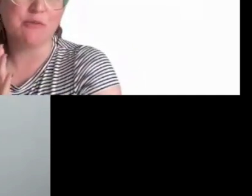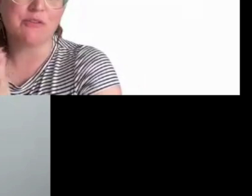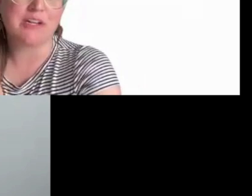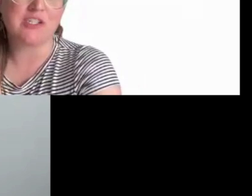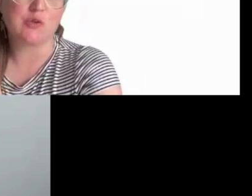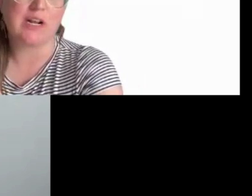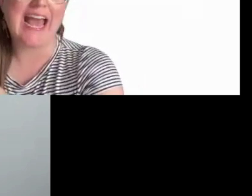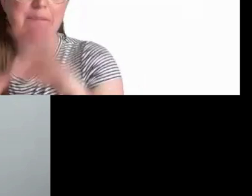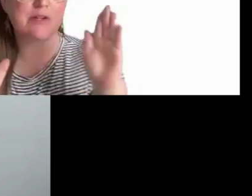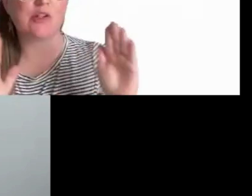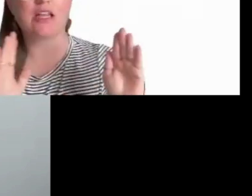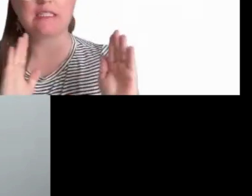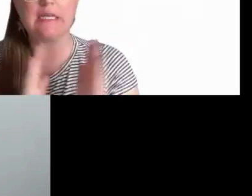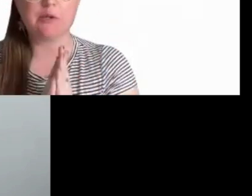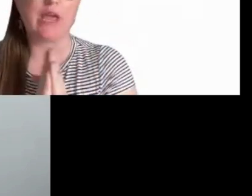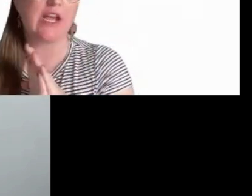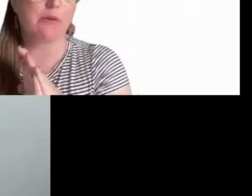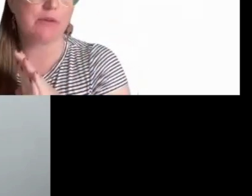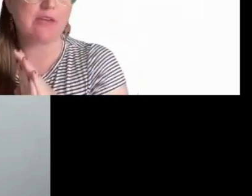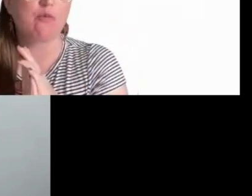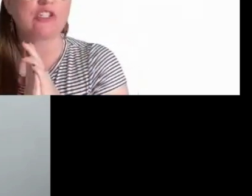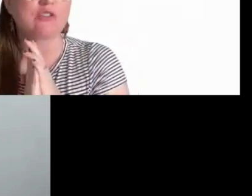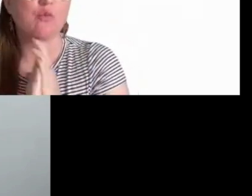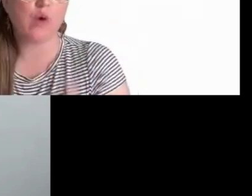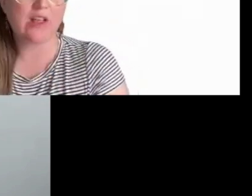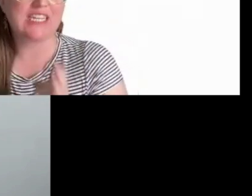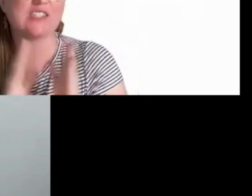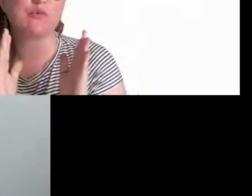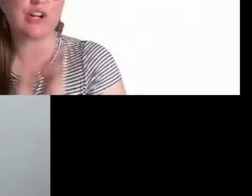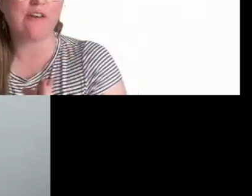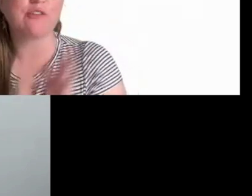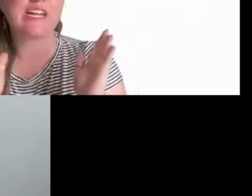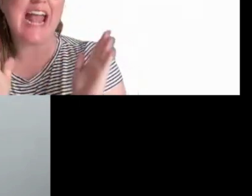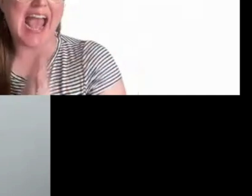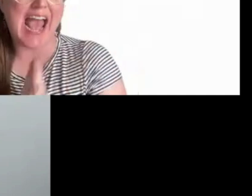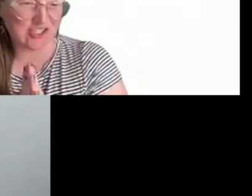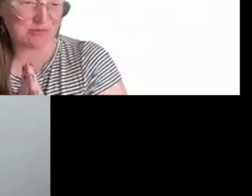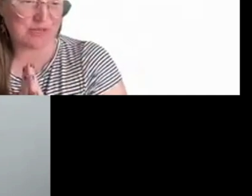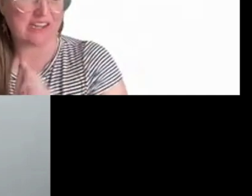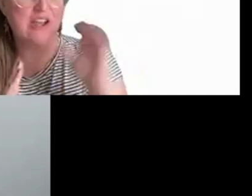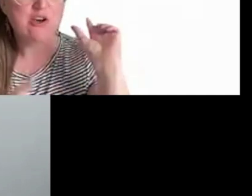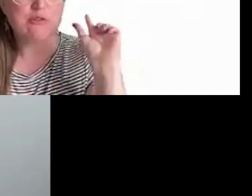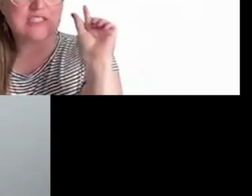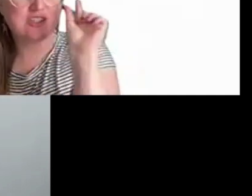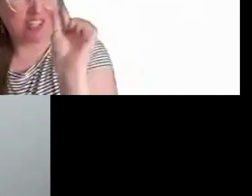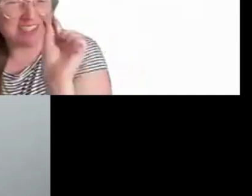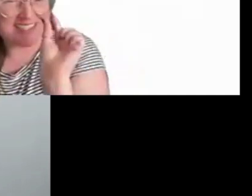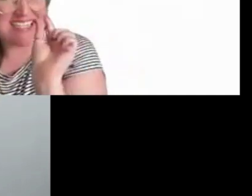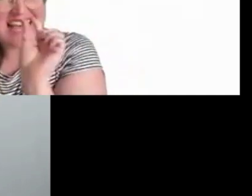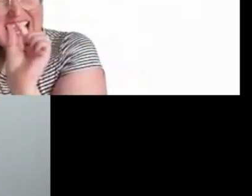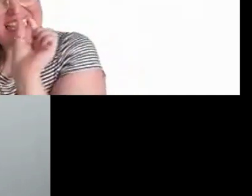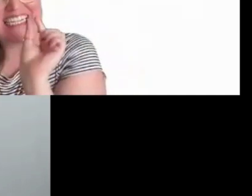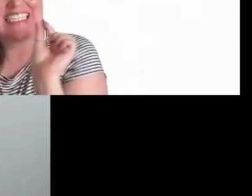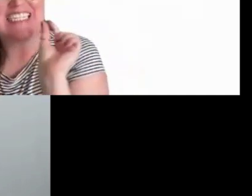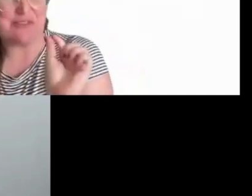think they were referring to capital WARP, which is Wellness Recovery Yes. Action Plan, which is